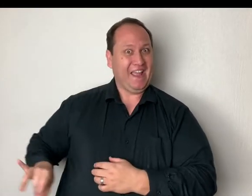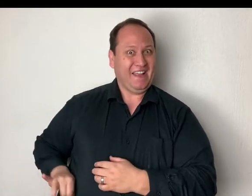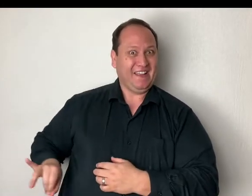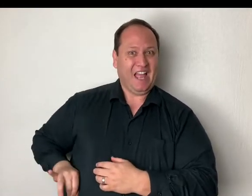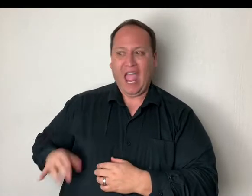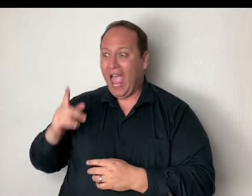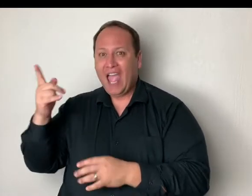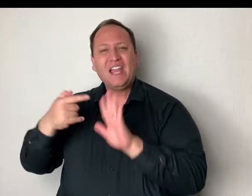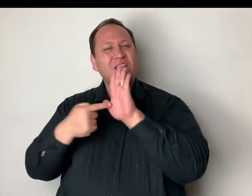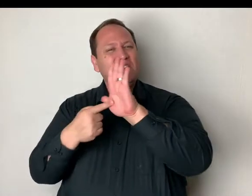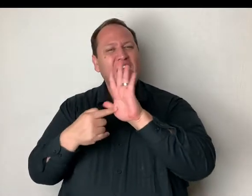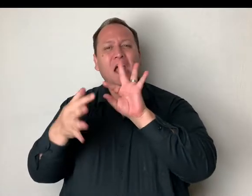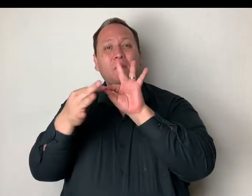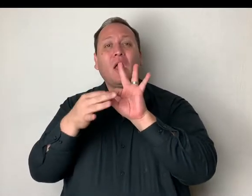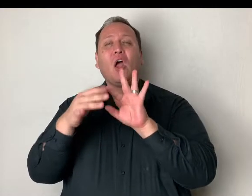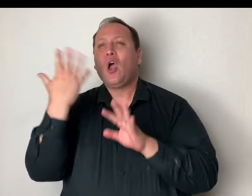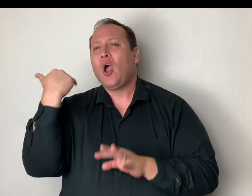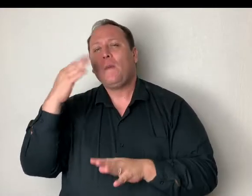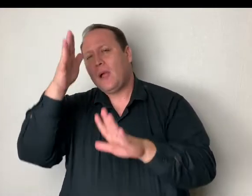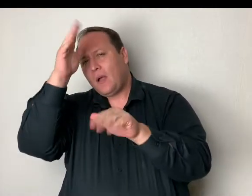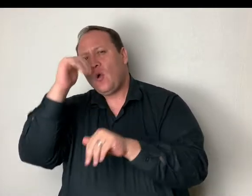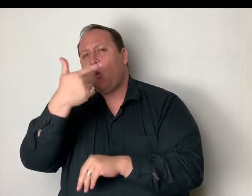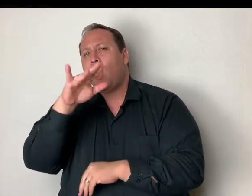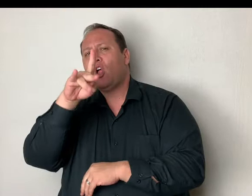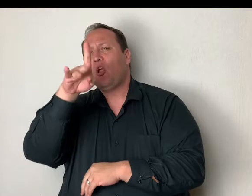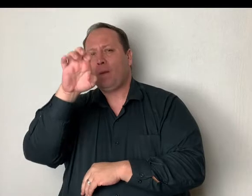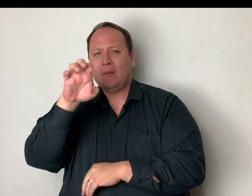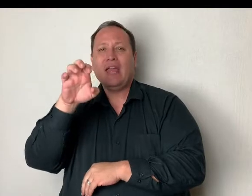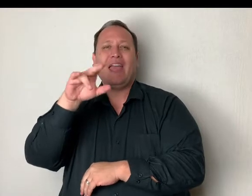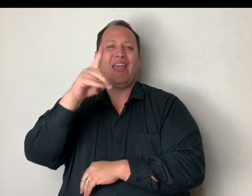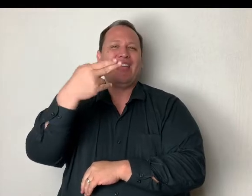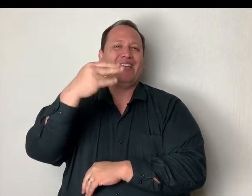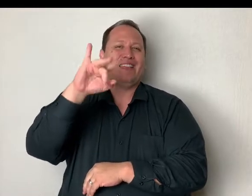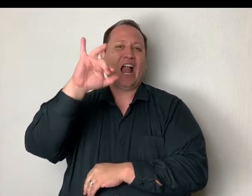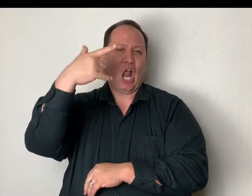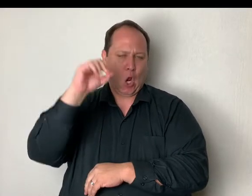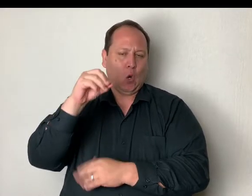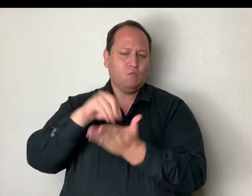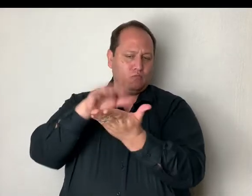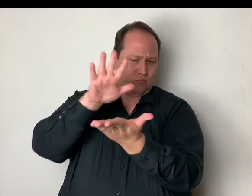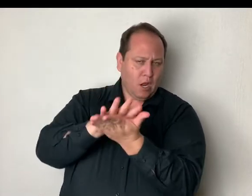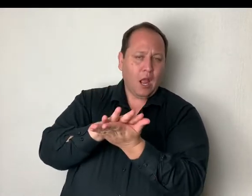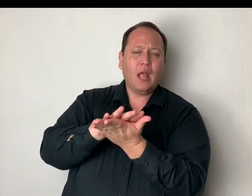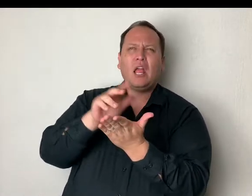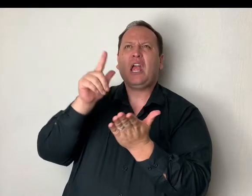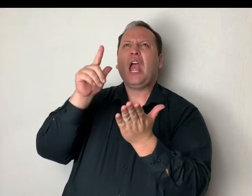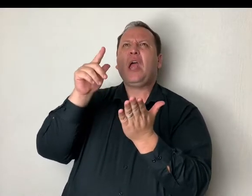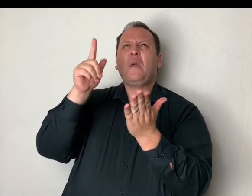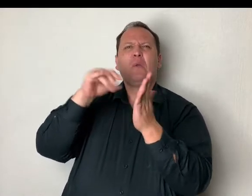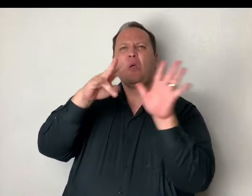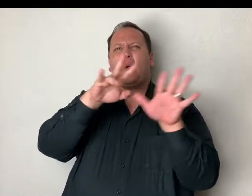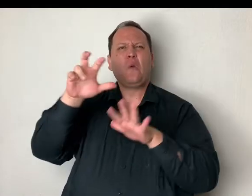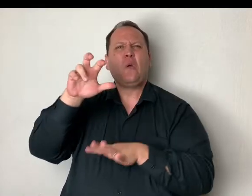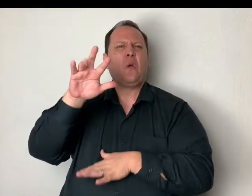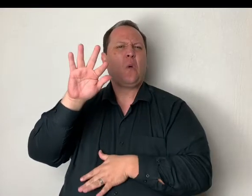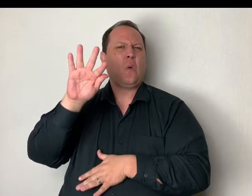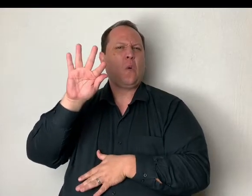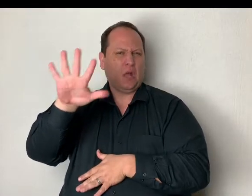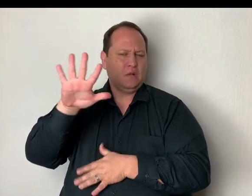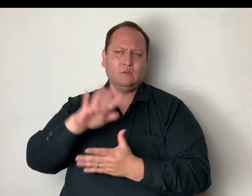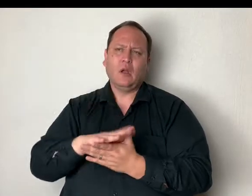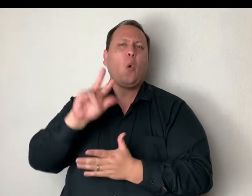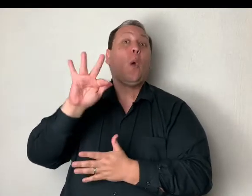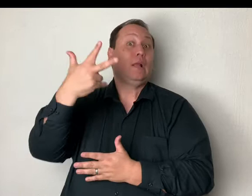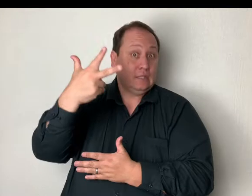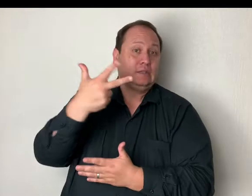Guadalupe Hidalgo in 1848. And I don't know if treaties are legally binding.